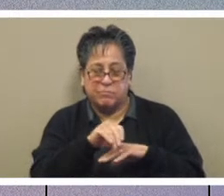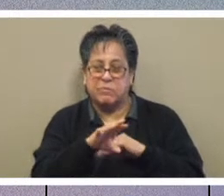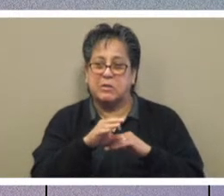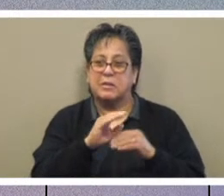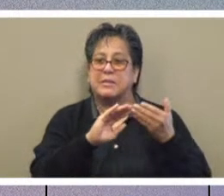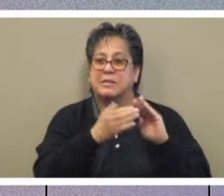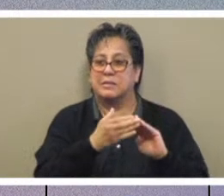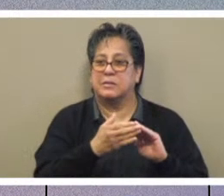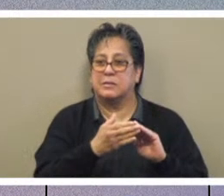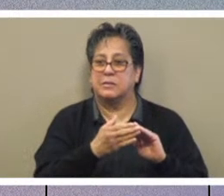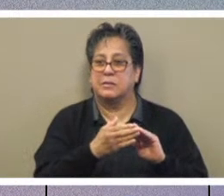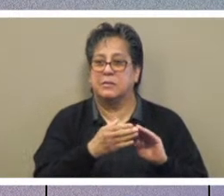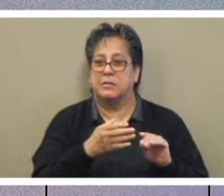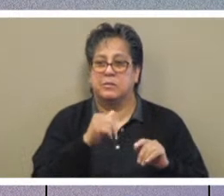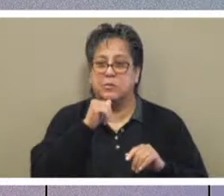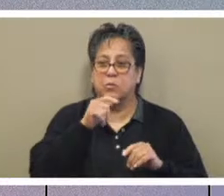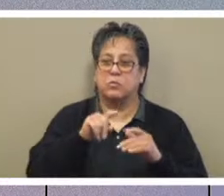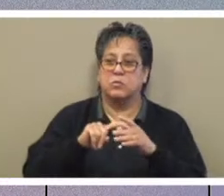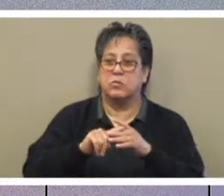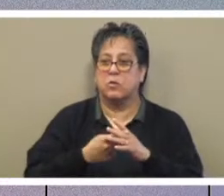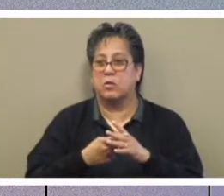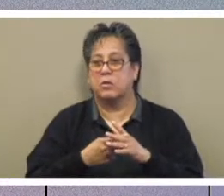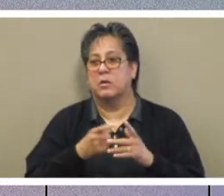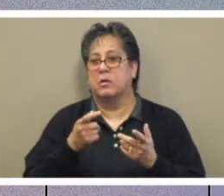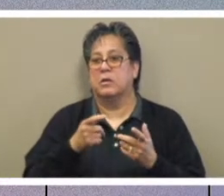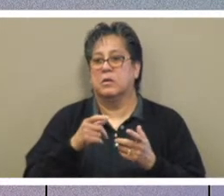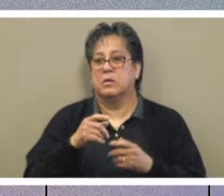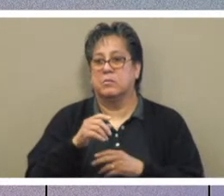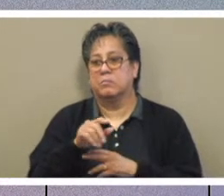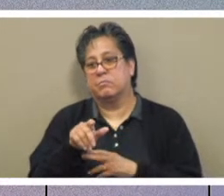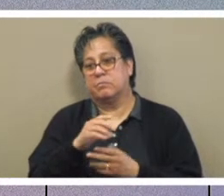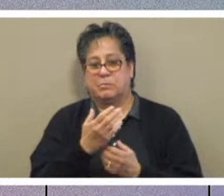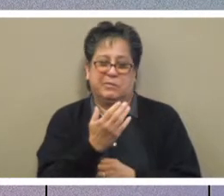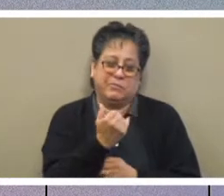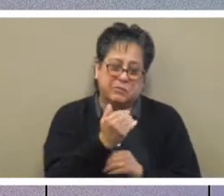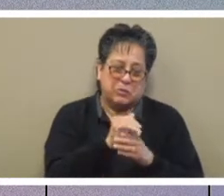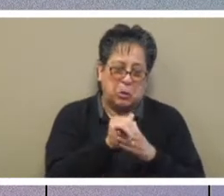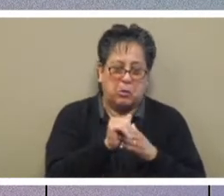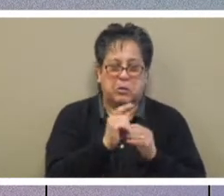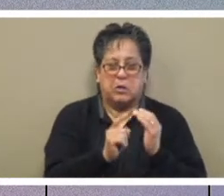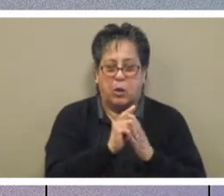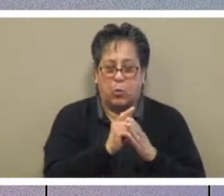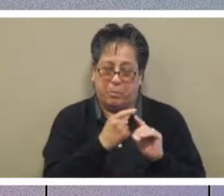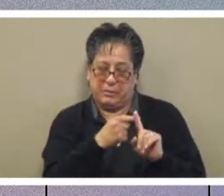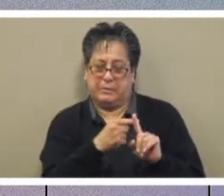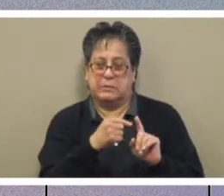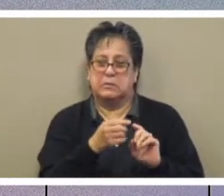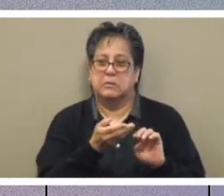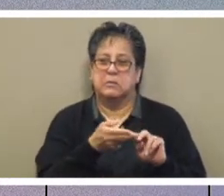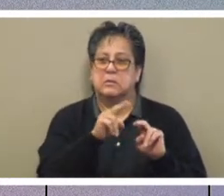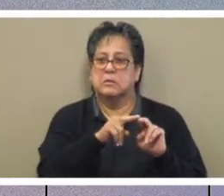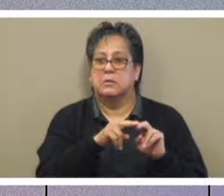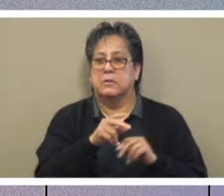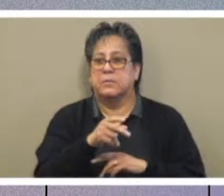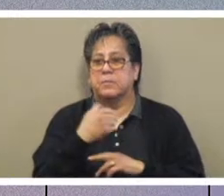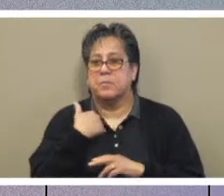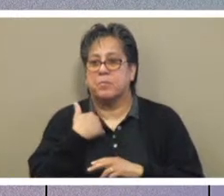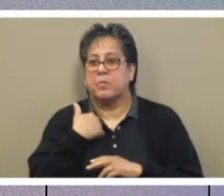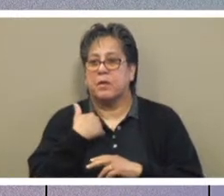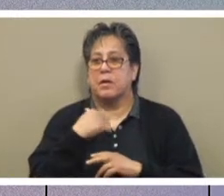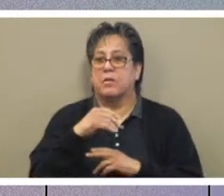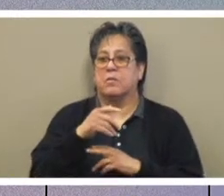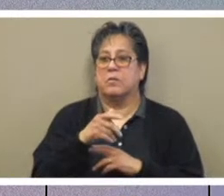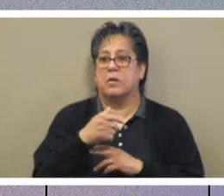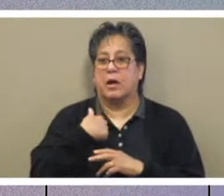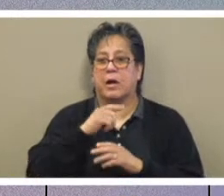we don't, you know, we don't start off paying people $7.25 an hour. It's like 15 plus. And we're looking for engineering. We have four people from